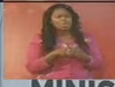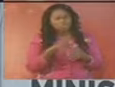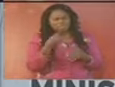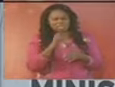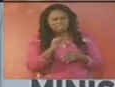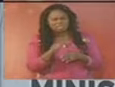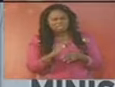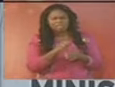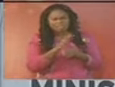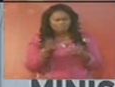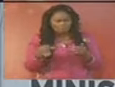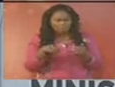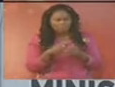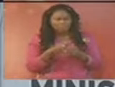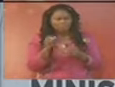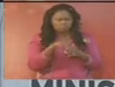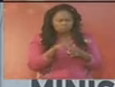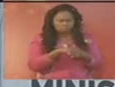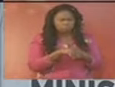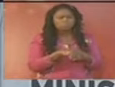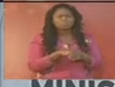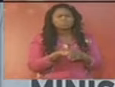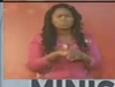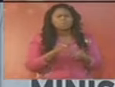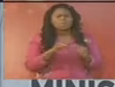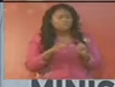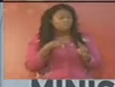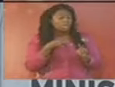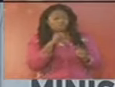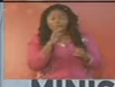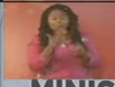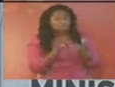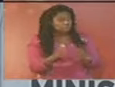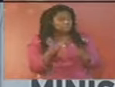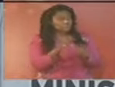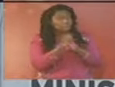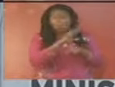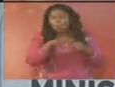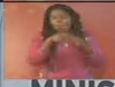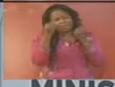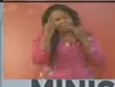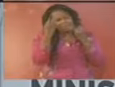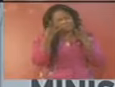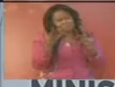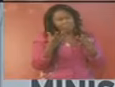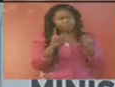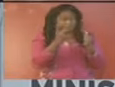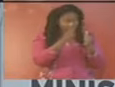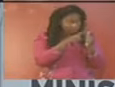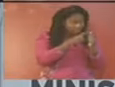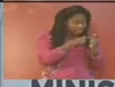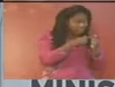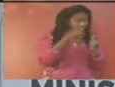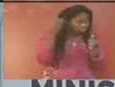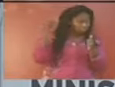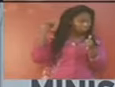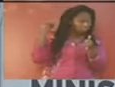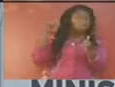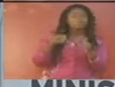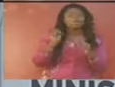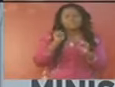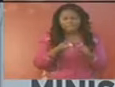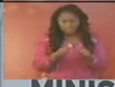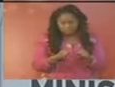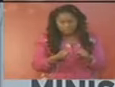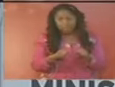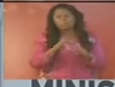the IDC. So I have to get the complete data set from him. But initially, it was completely from the maximum security